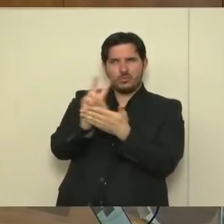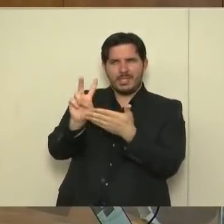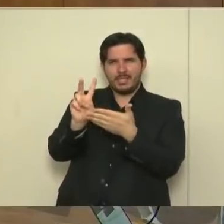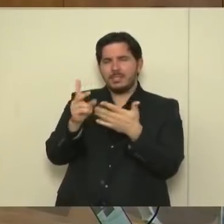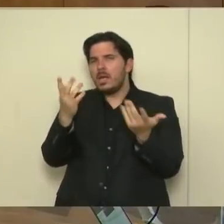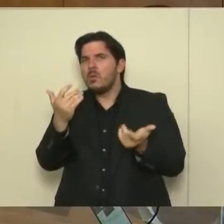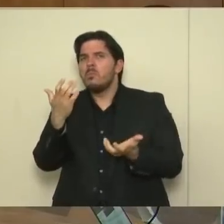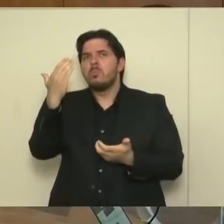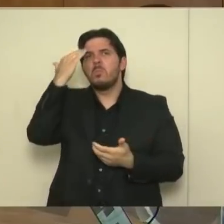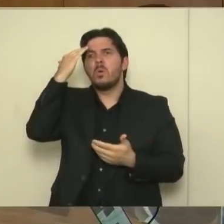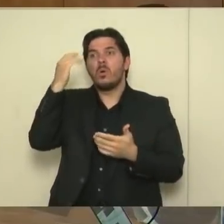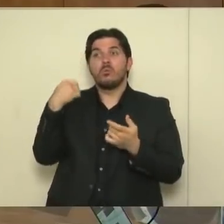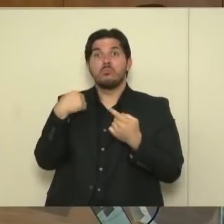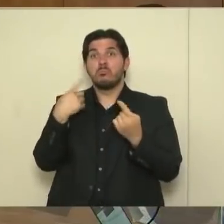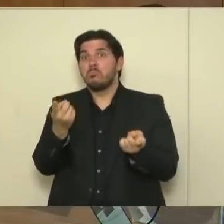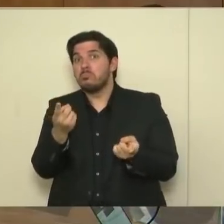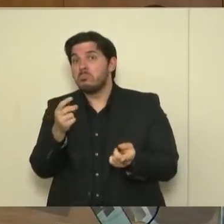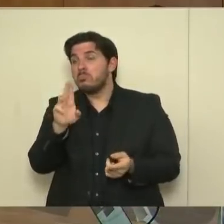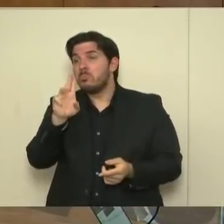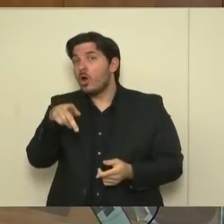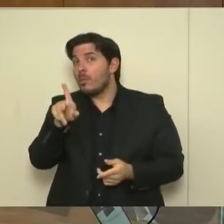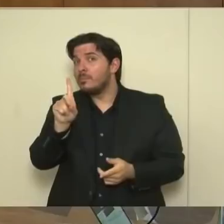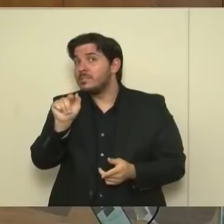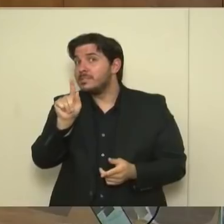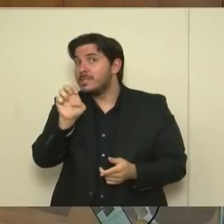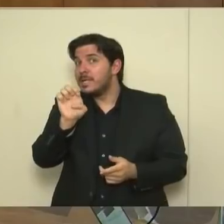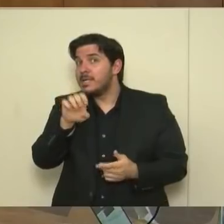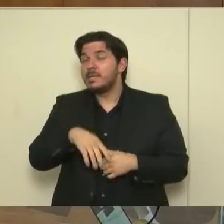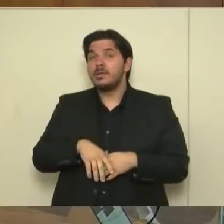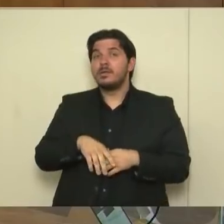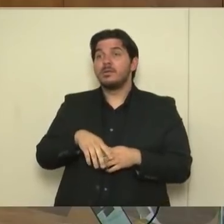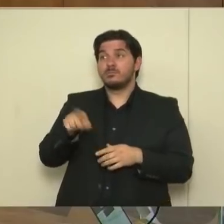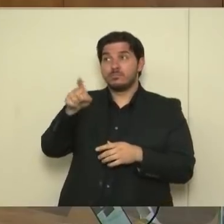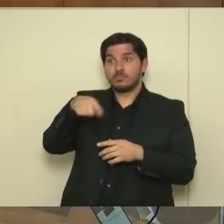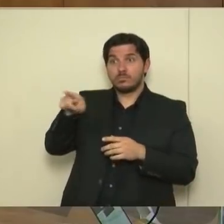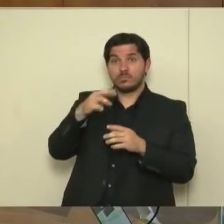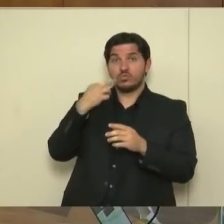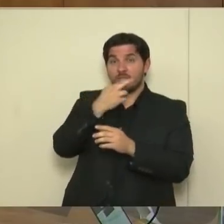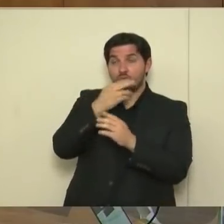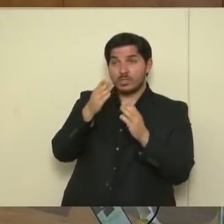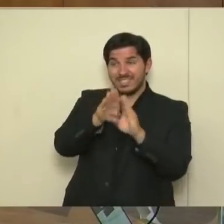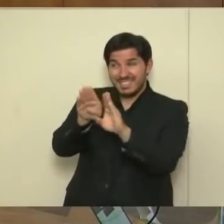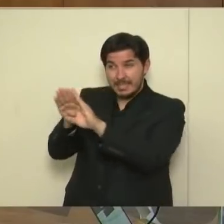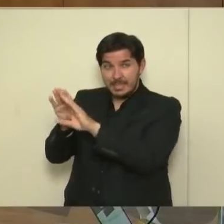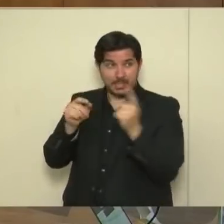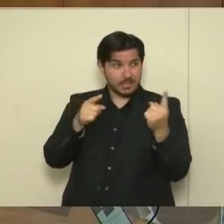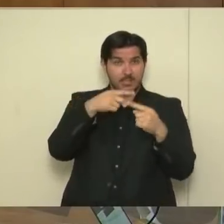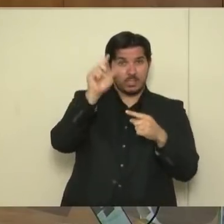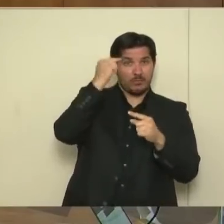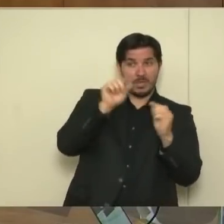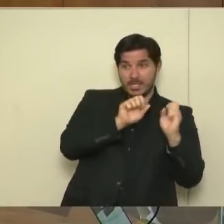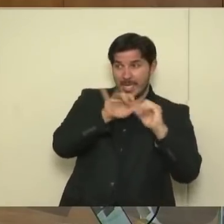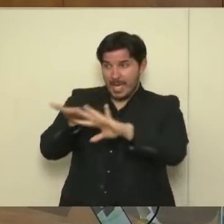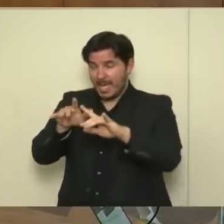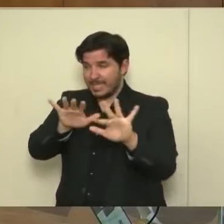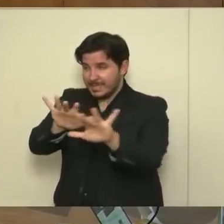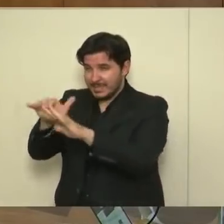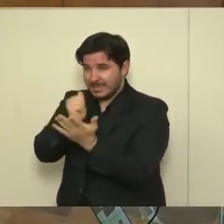going, including kind of some of the rapid response data that's been discussed at previous news conferences. Thank you very much, Dan. I